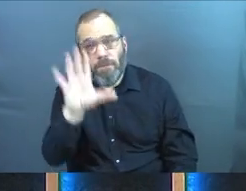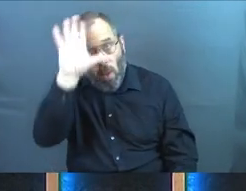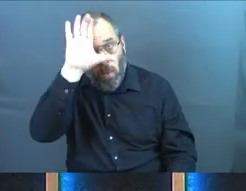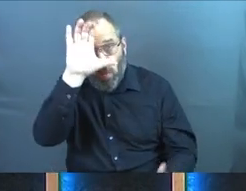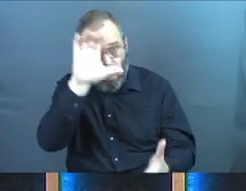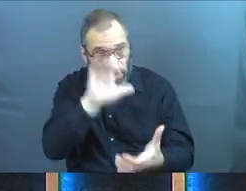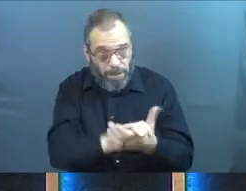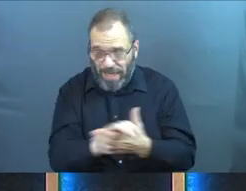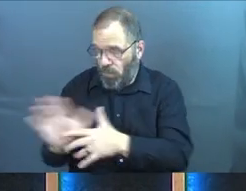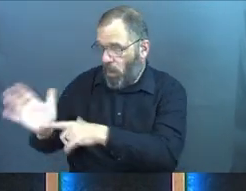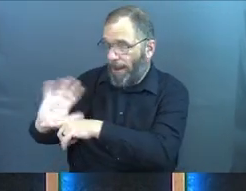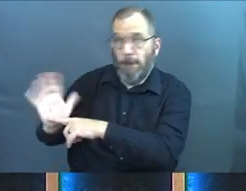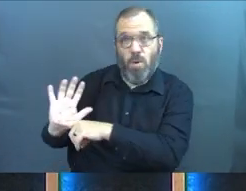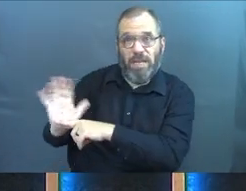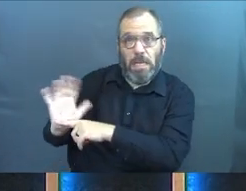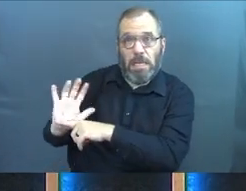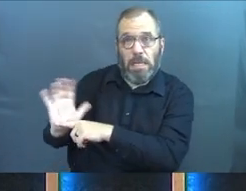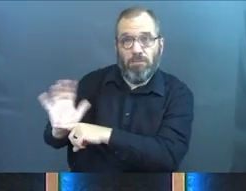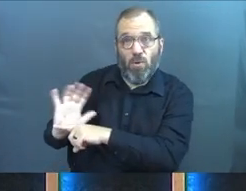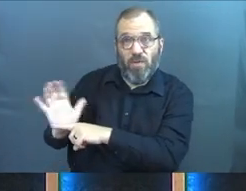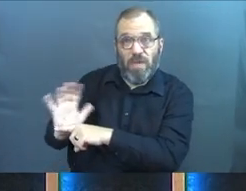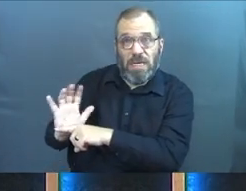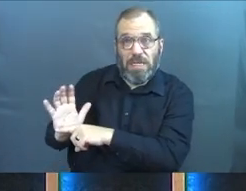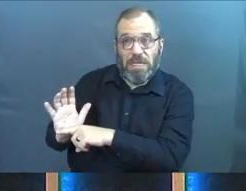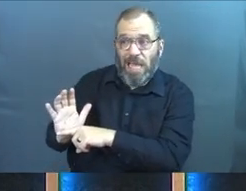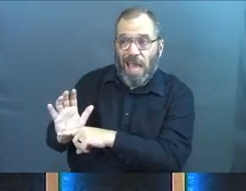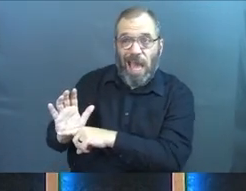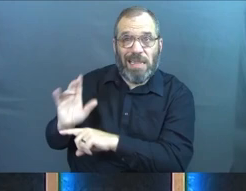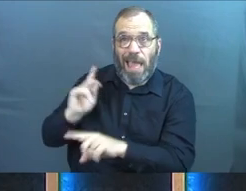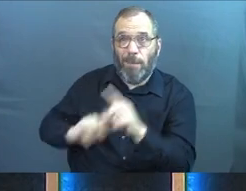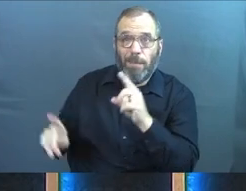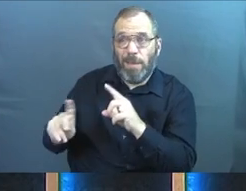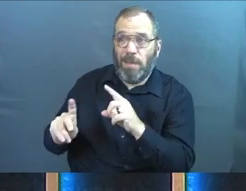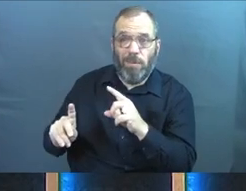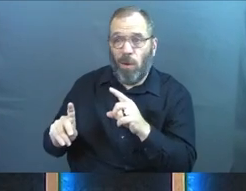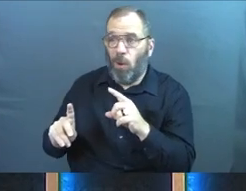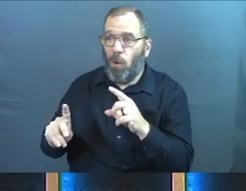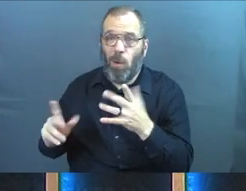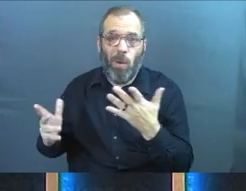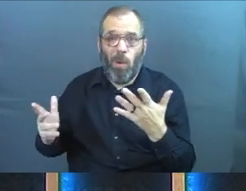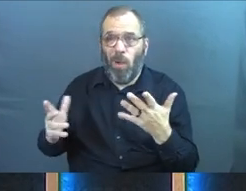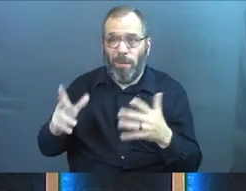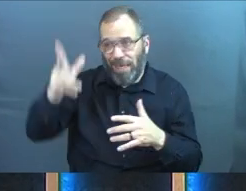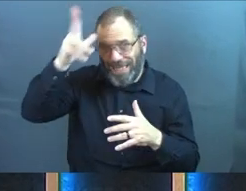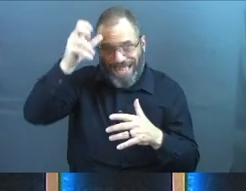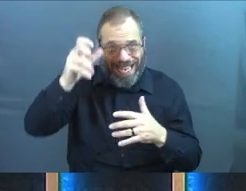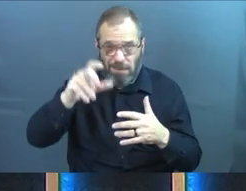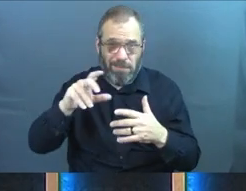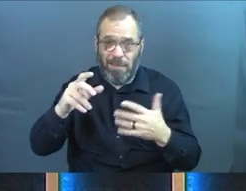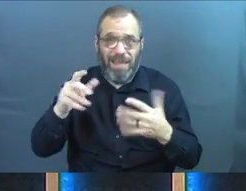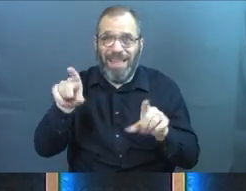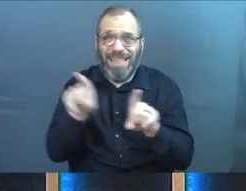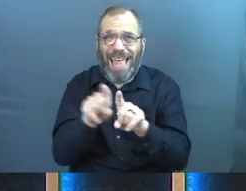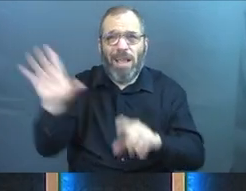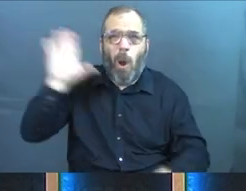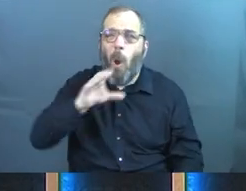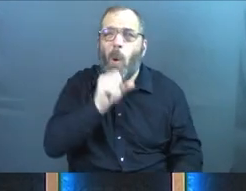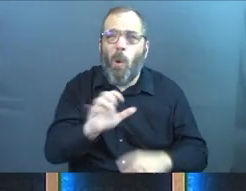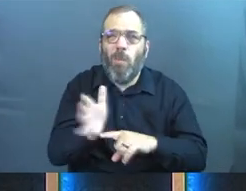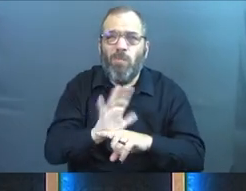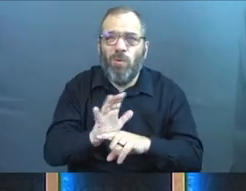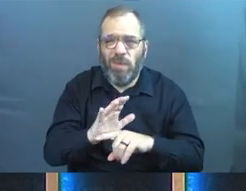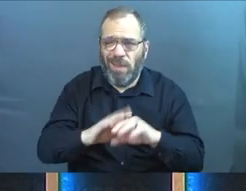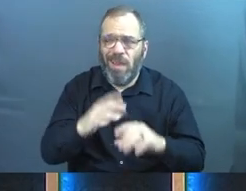believe what Hollywood, again, gives us, that heads are going to spin and they're going to spit out pea soup if Satan's involved. And that's not what the